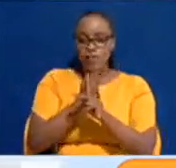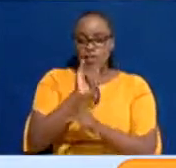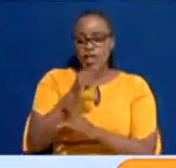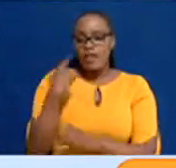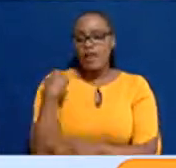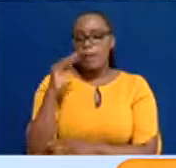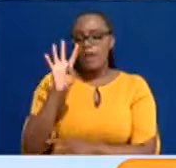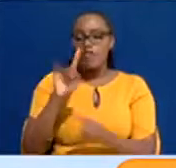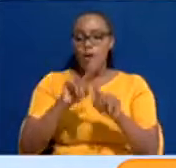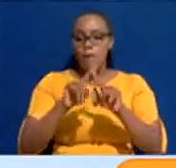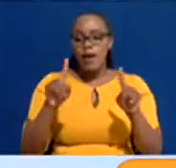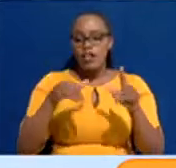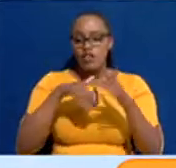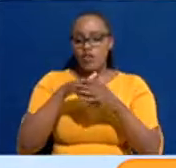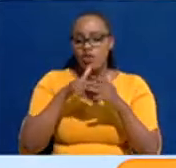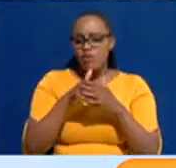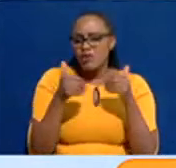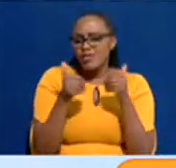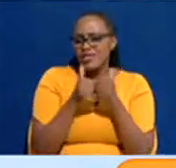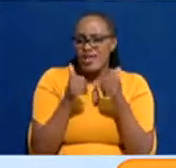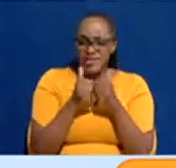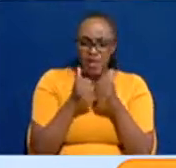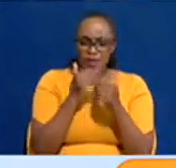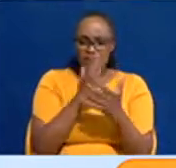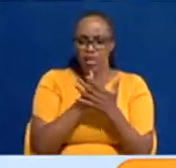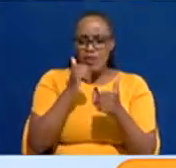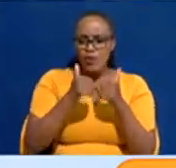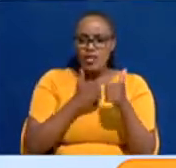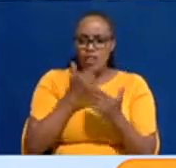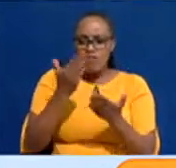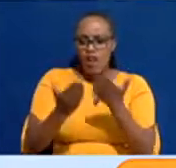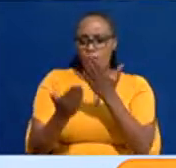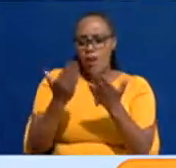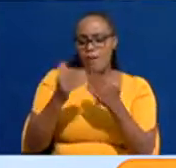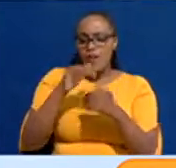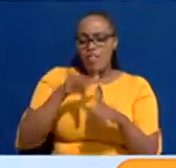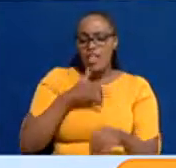form. But football's a funny game, you know. Suddenly you maybe get a